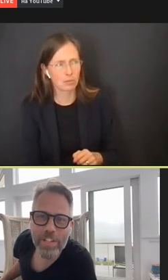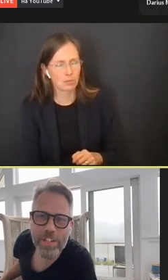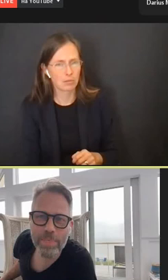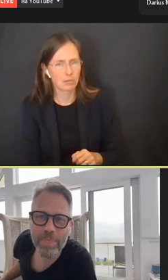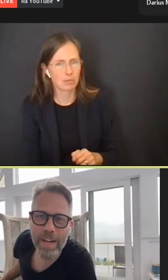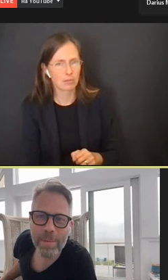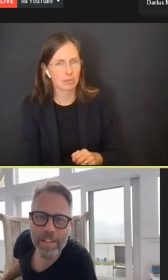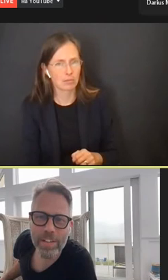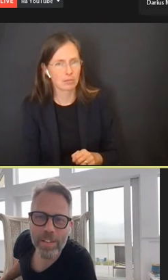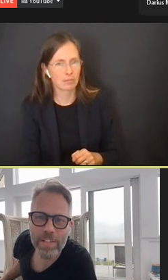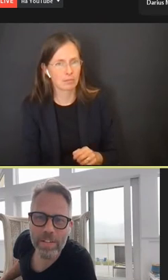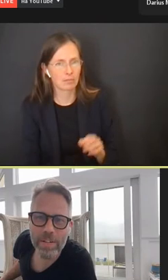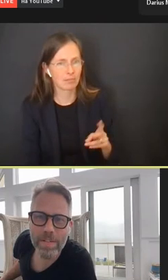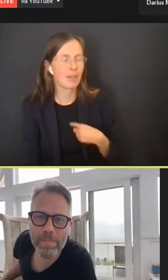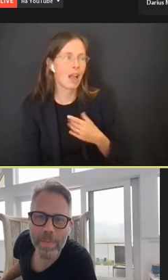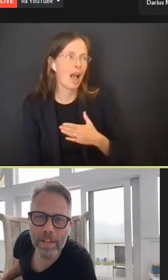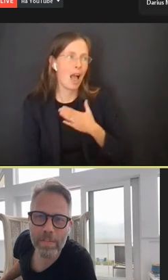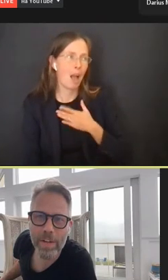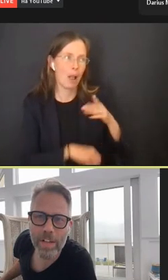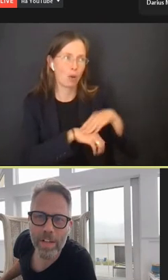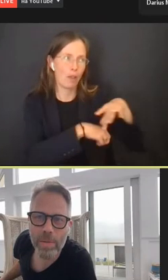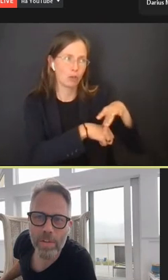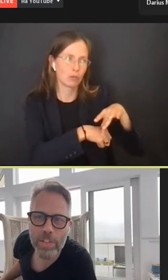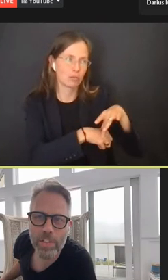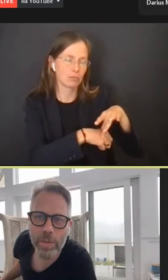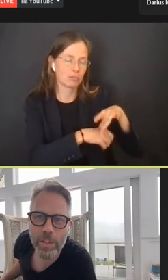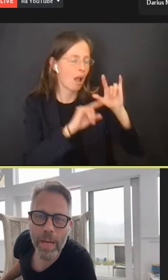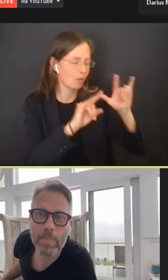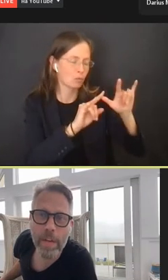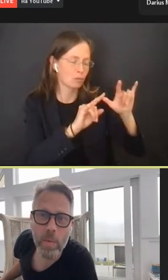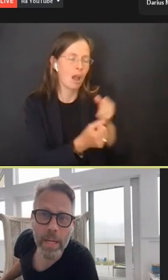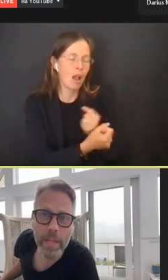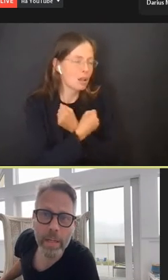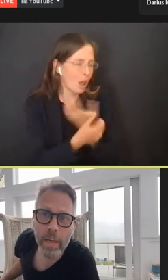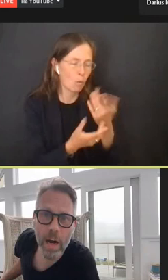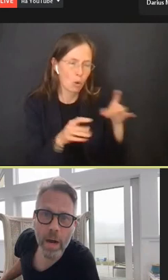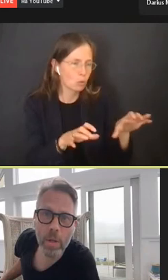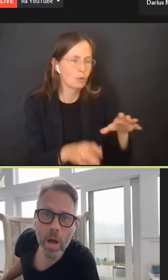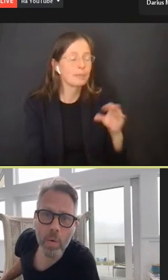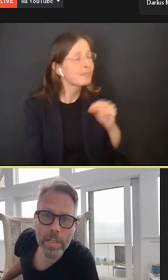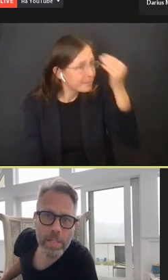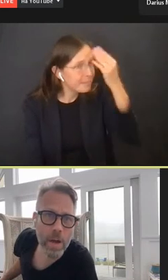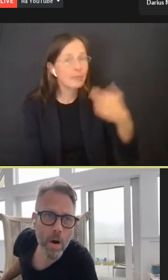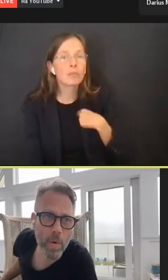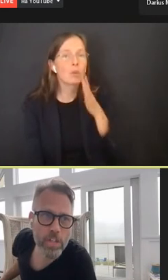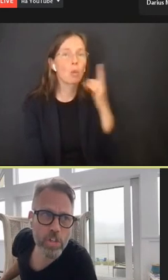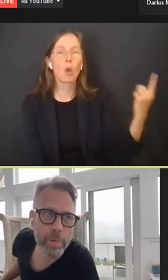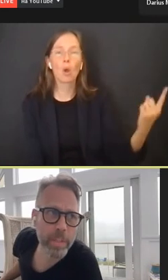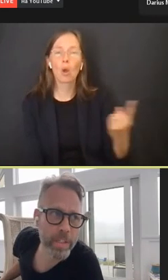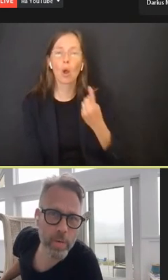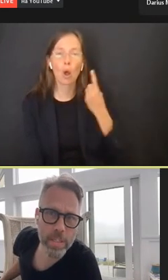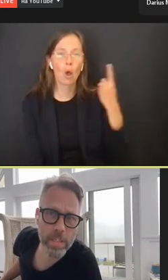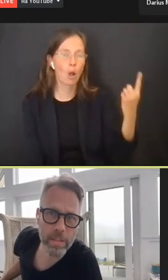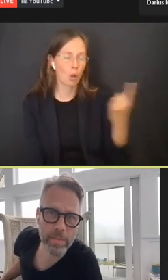Hey, Mish, I'm glad love you're you on there. This earth. I love you, love what you're doing. And by the way, I will always, always